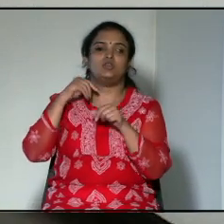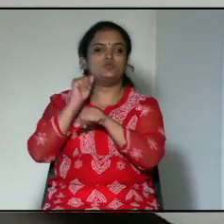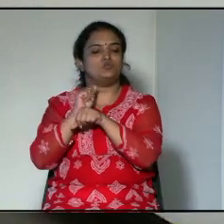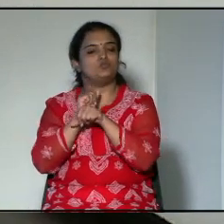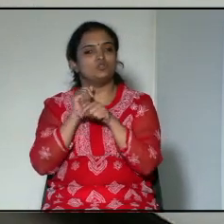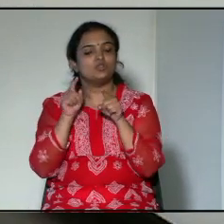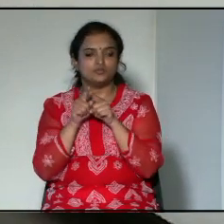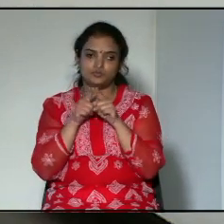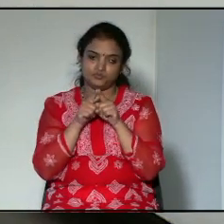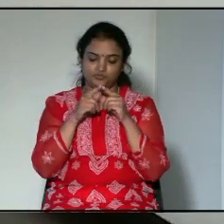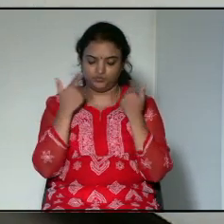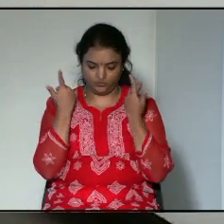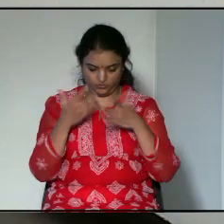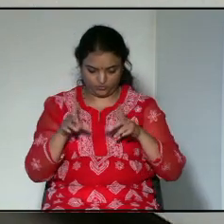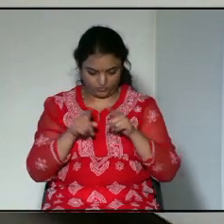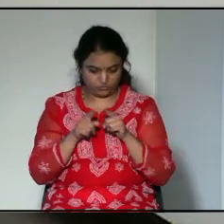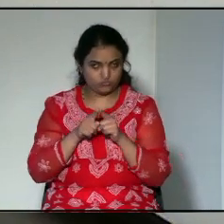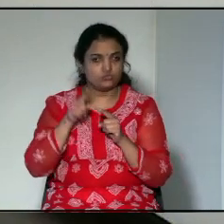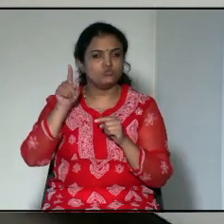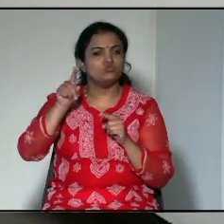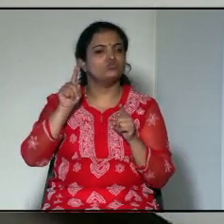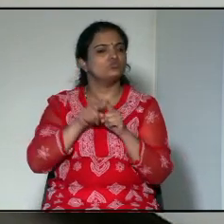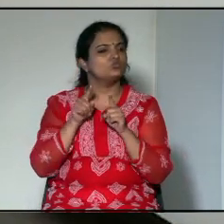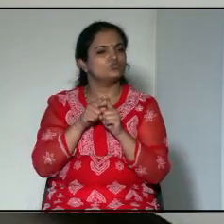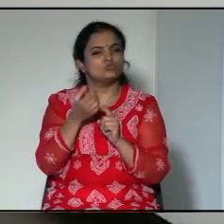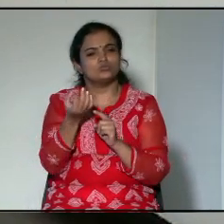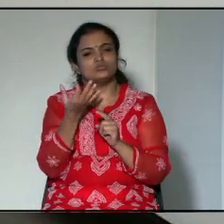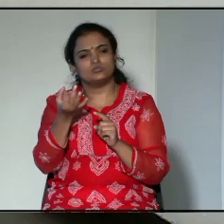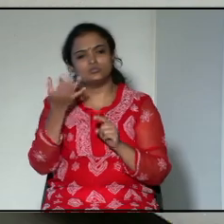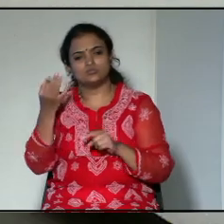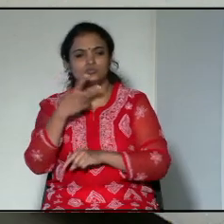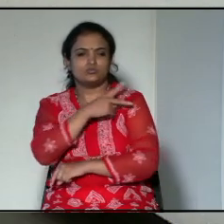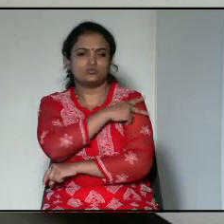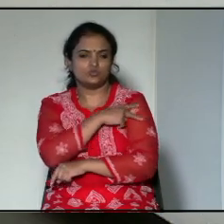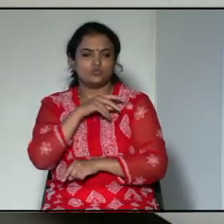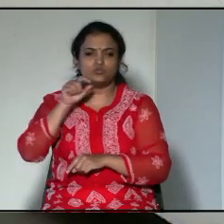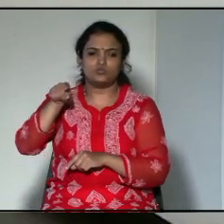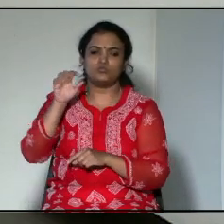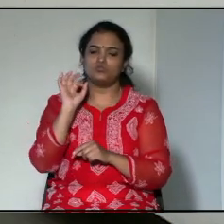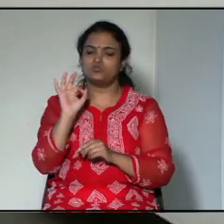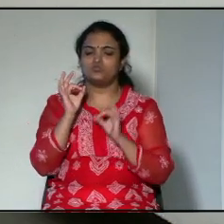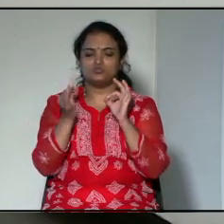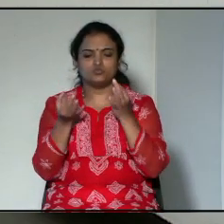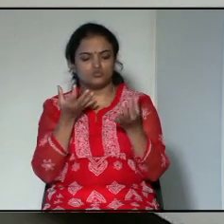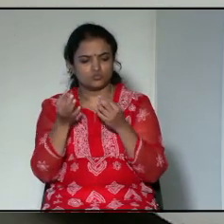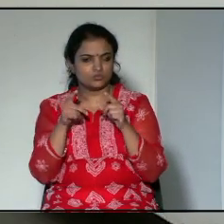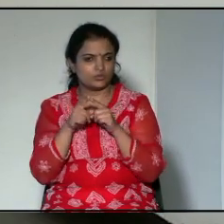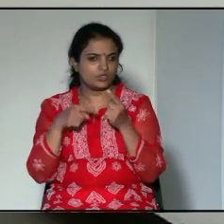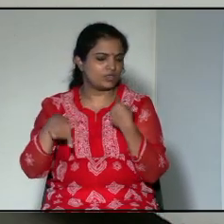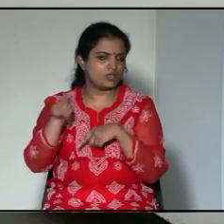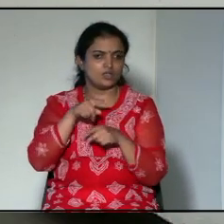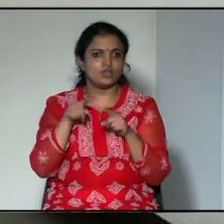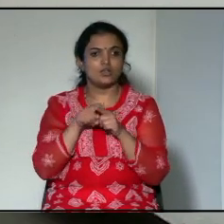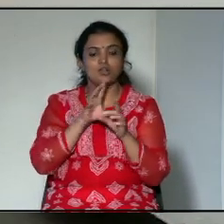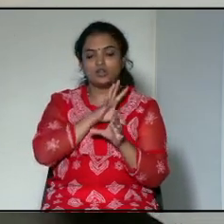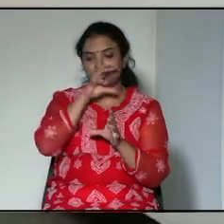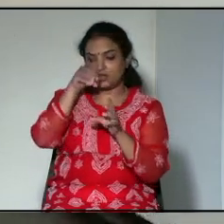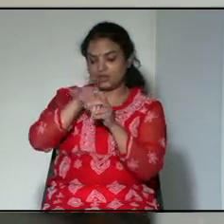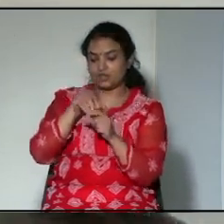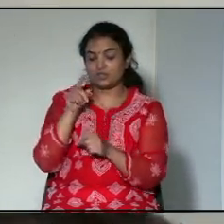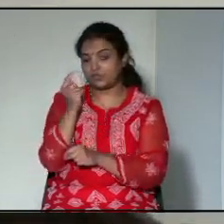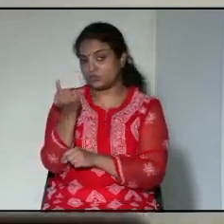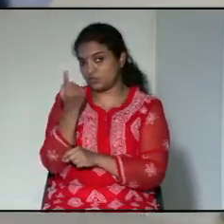distinguished visiting fellowships in the USA. Her three main monographs are The Making of a New Indian